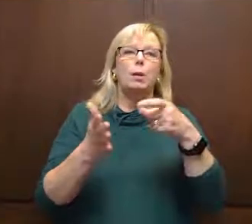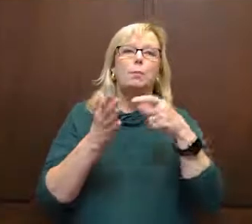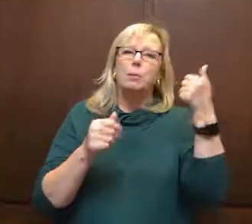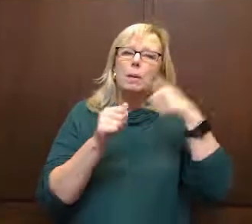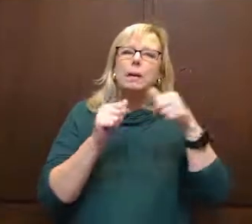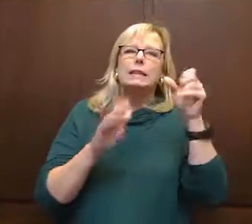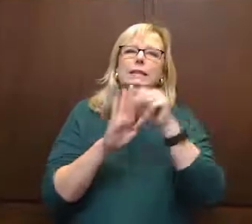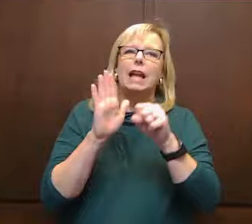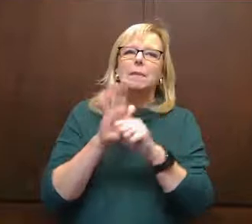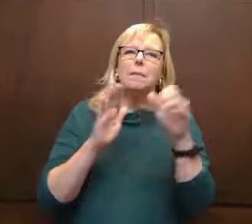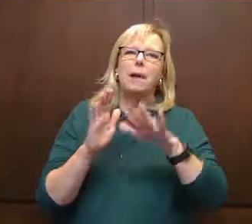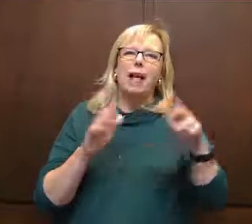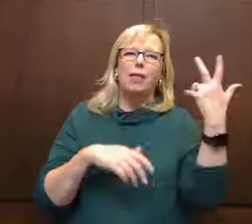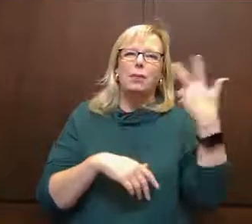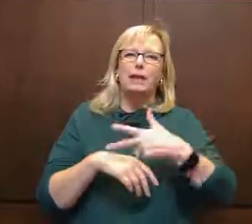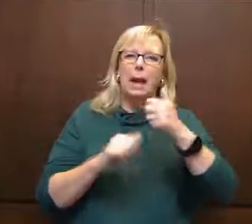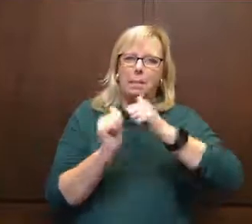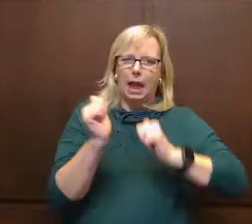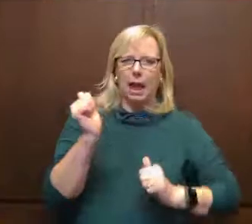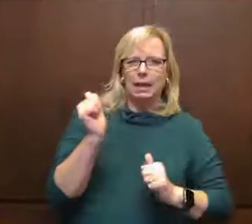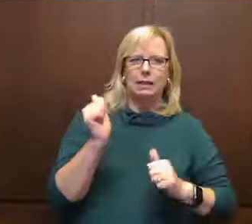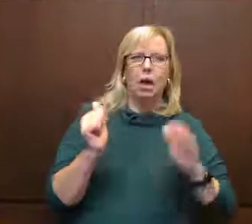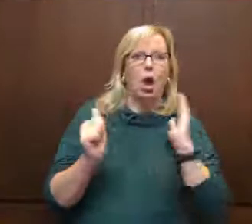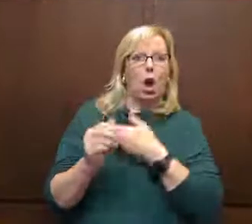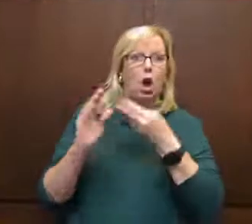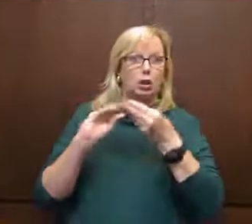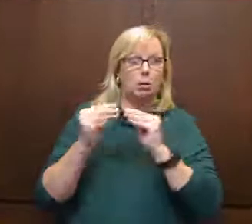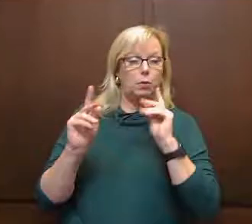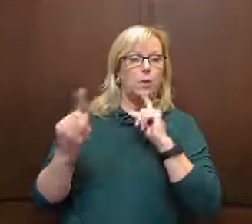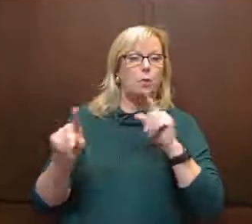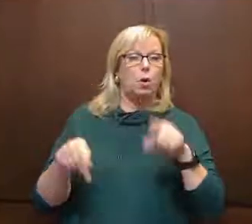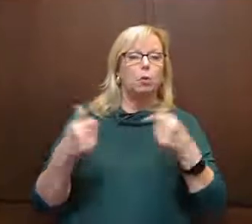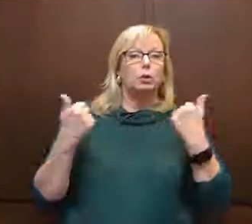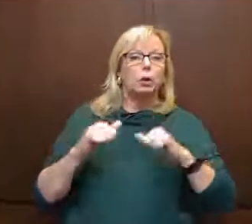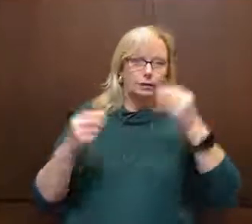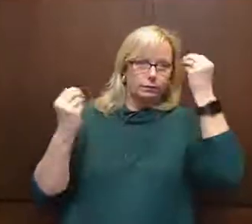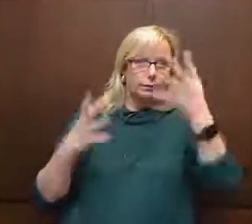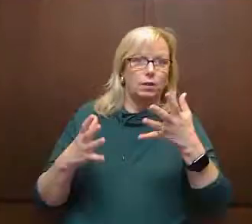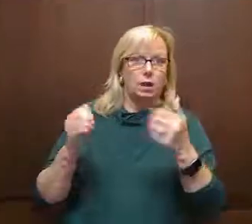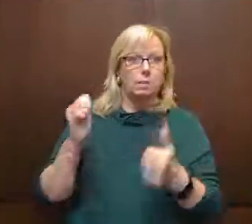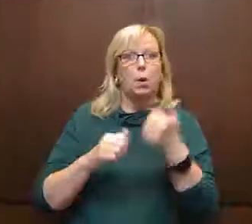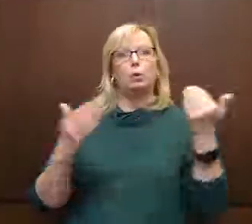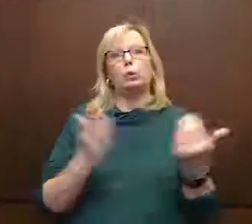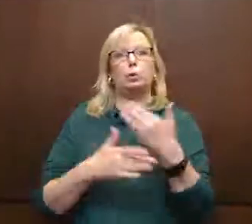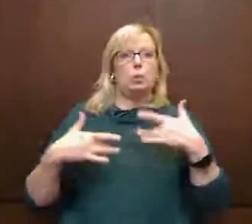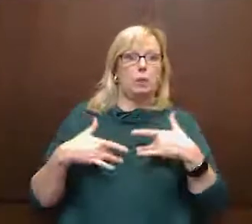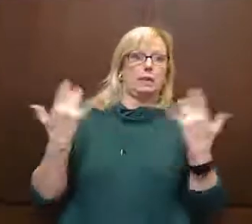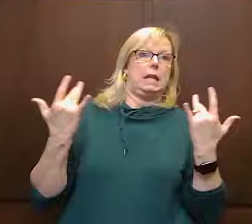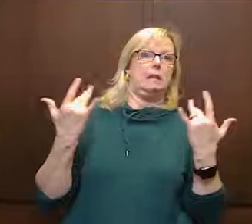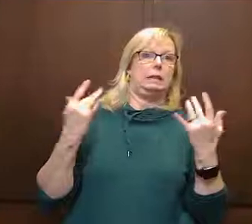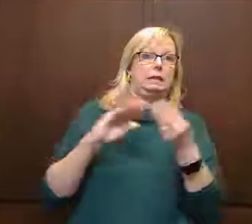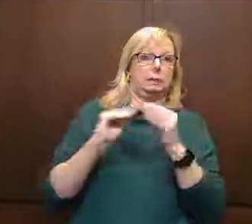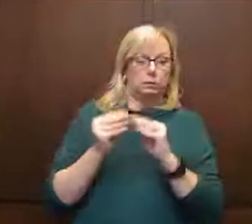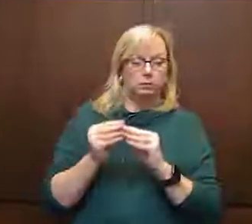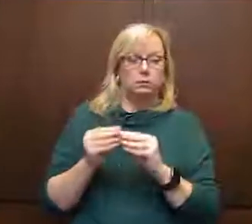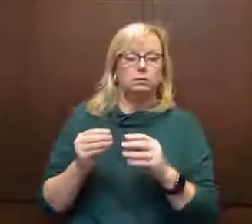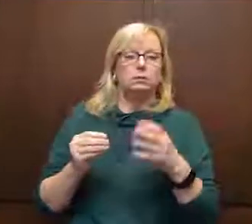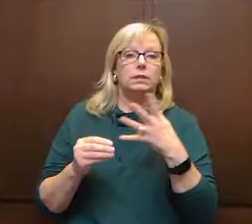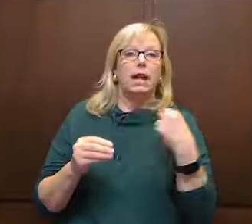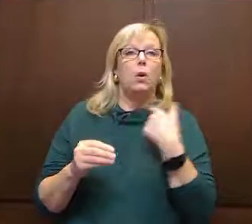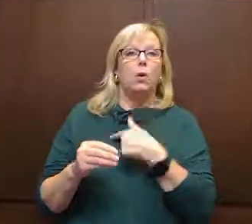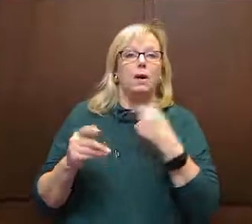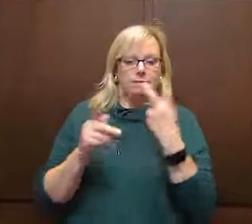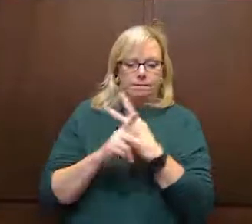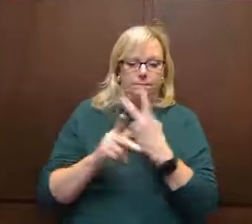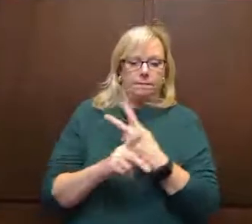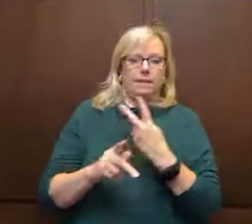behind us on our numbers that we report, because we try to get you, the earliest, most up-to-date numbers, and we crunch